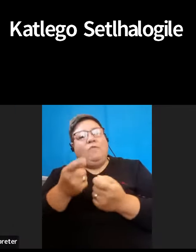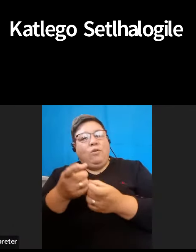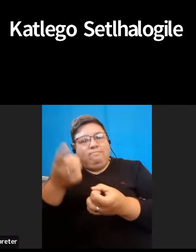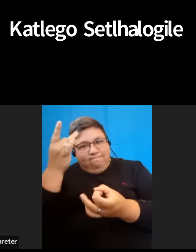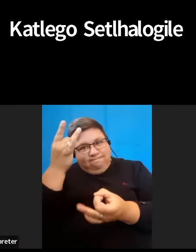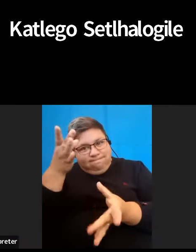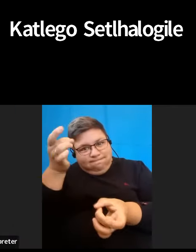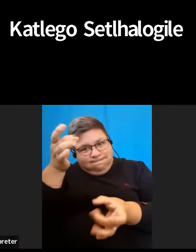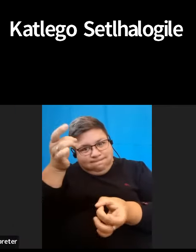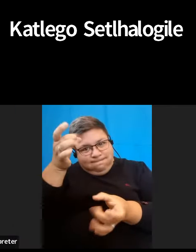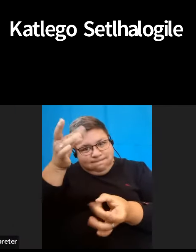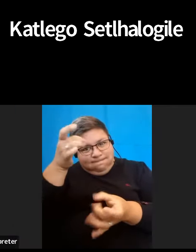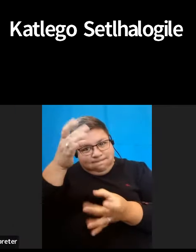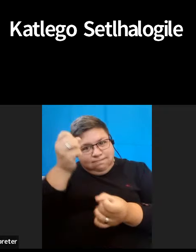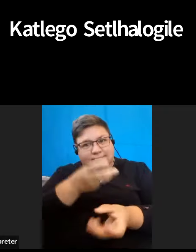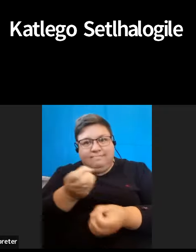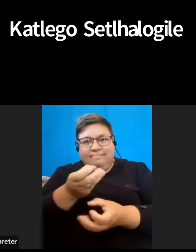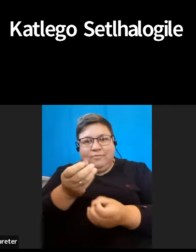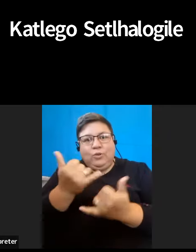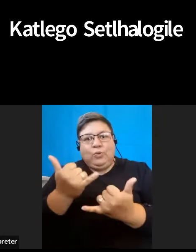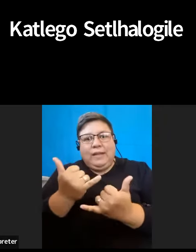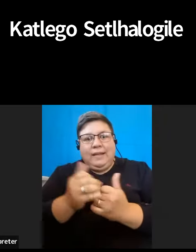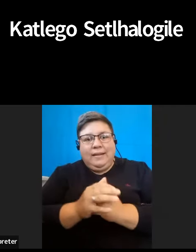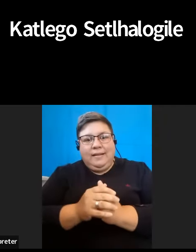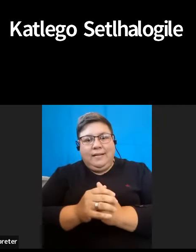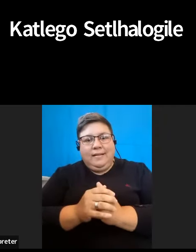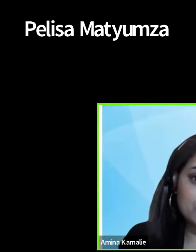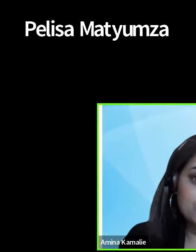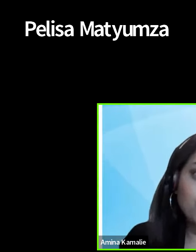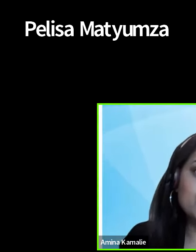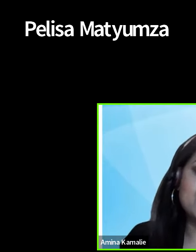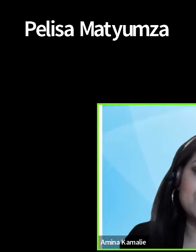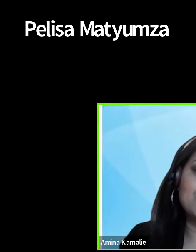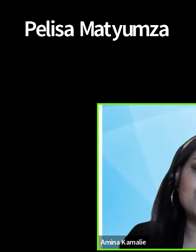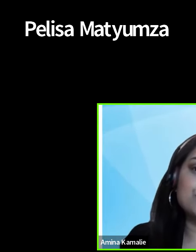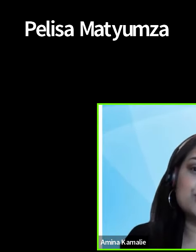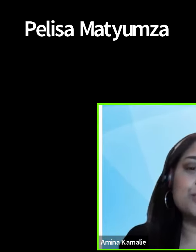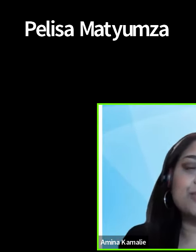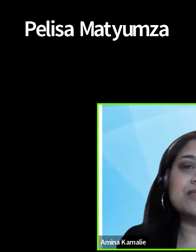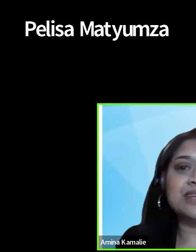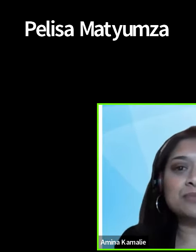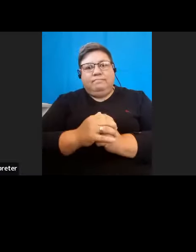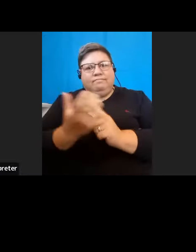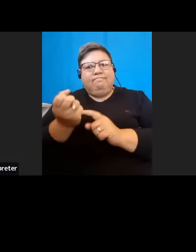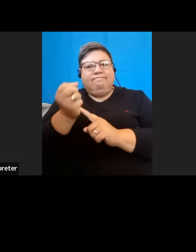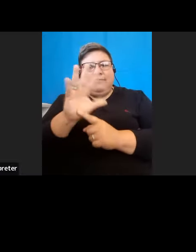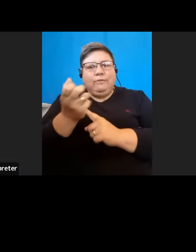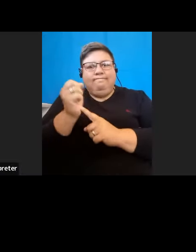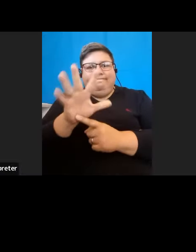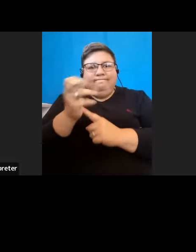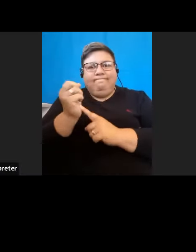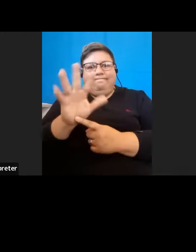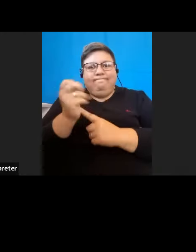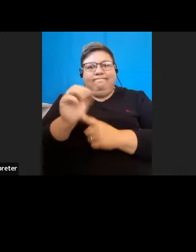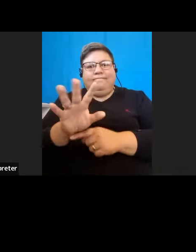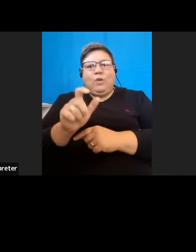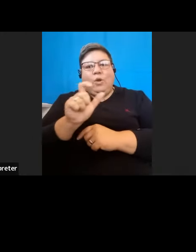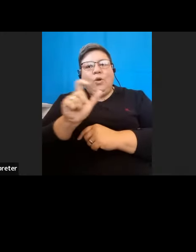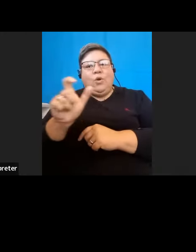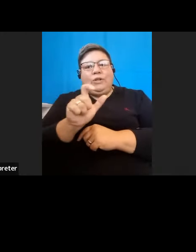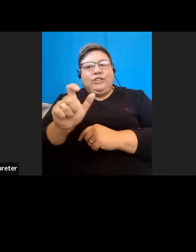extensive information that you shared today, and to the viewers that posted those robust and pertinent questions.